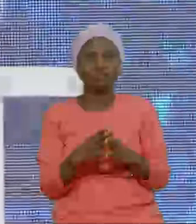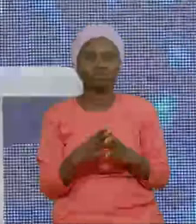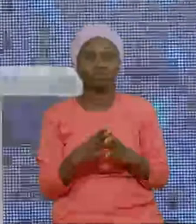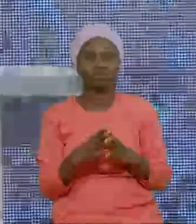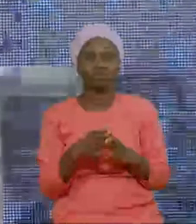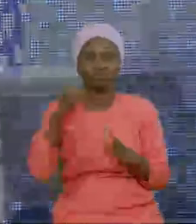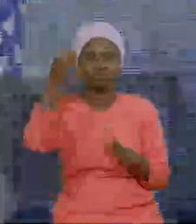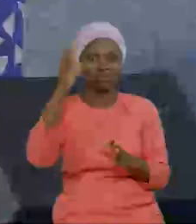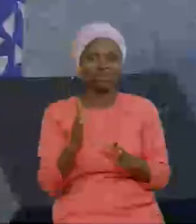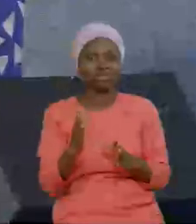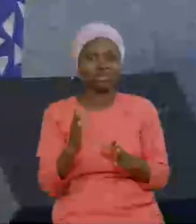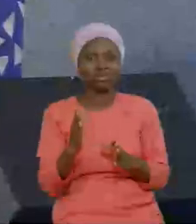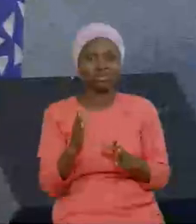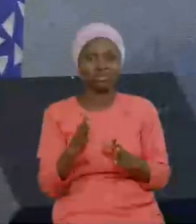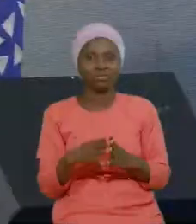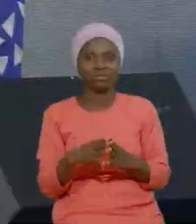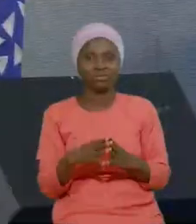God, what are we talking about sin?